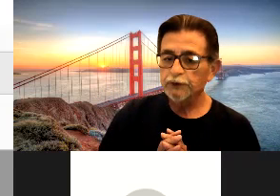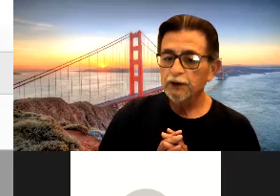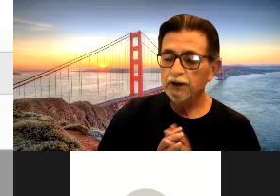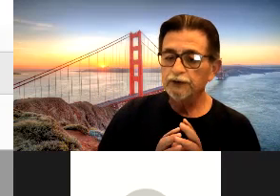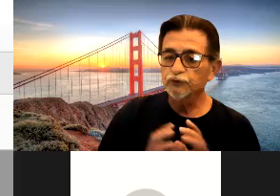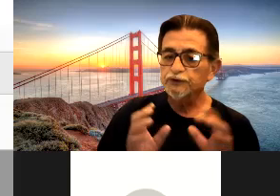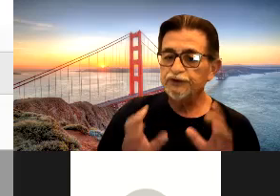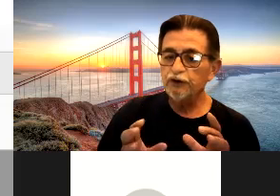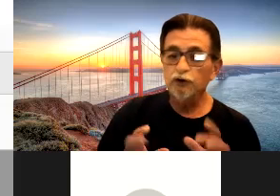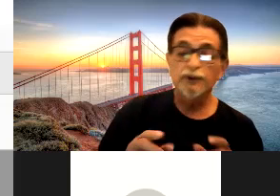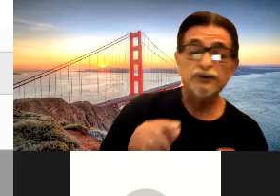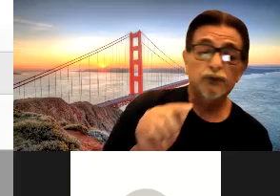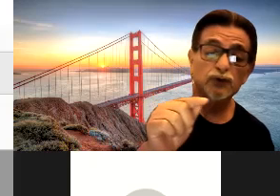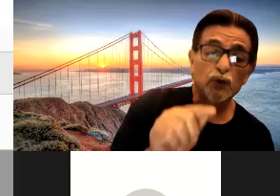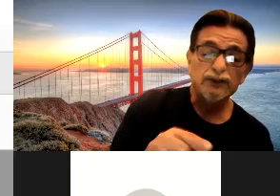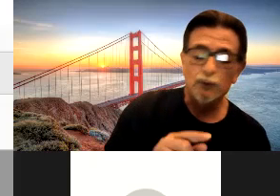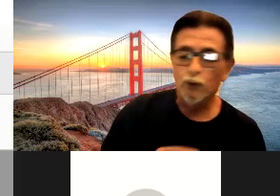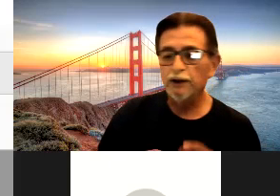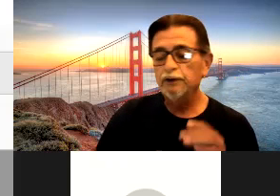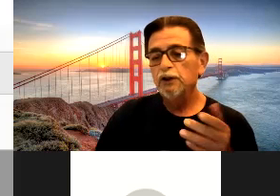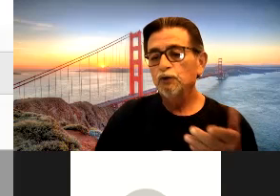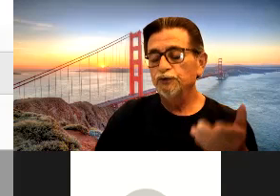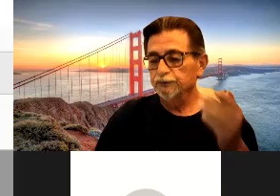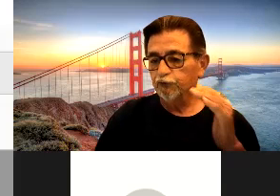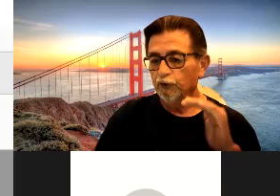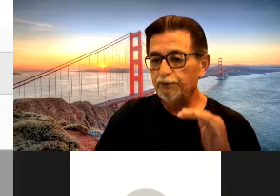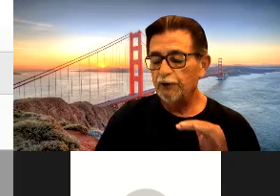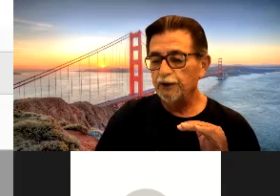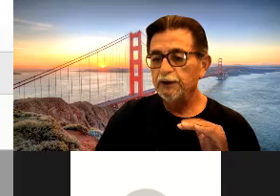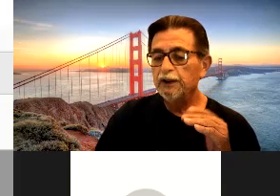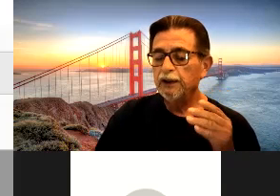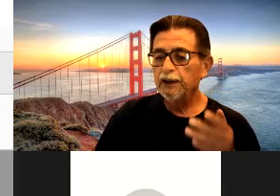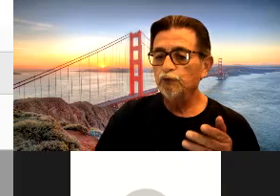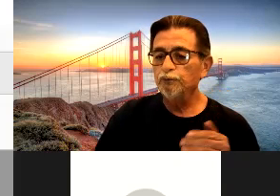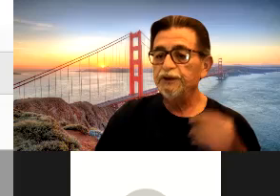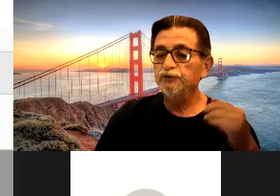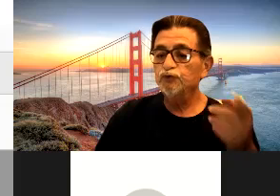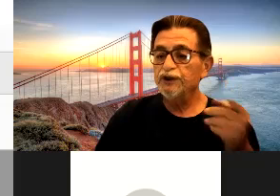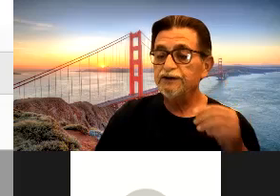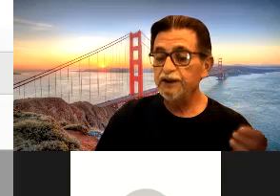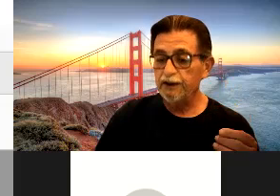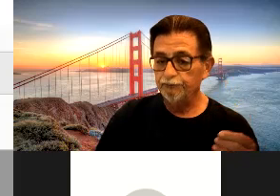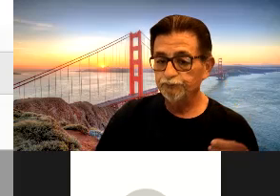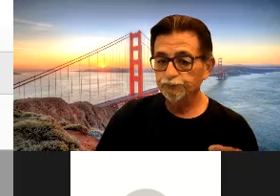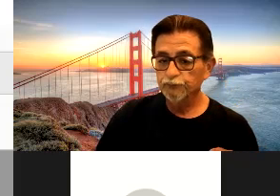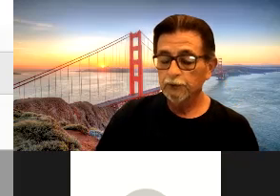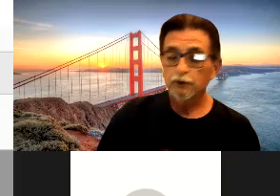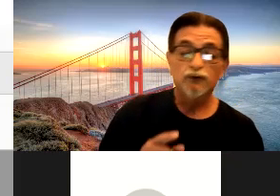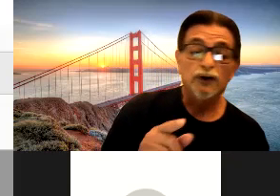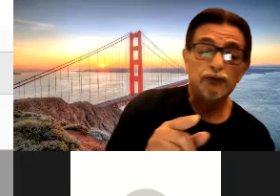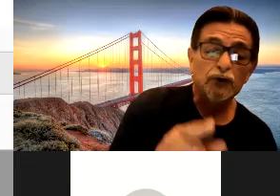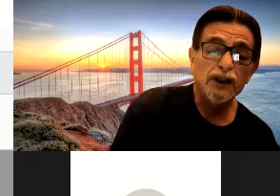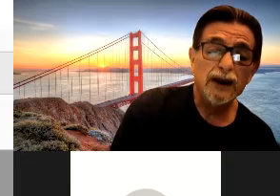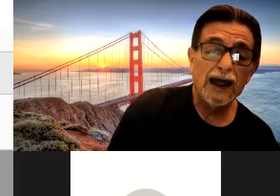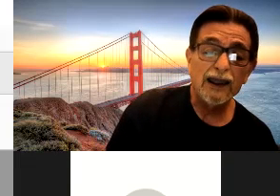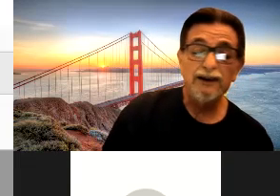okay? And so the D orbits for 21, who's in fourth period, it will be 3D.